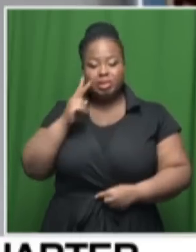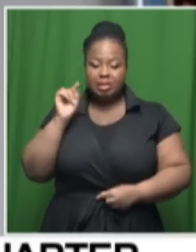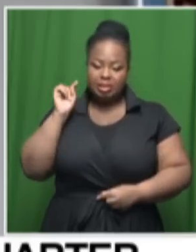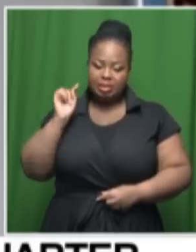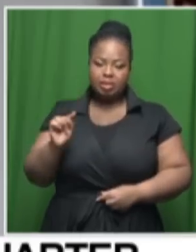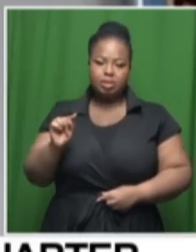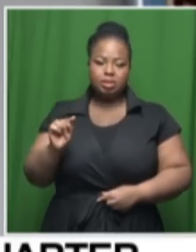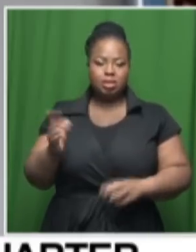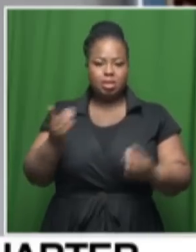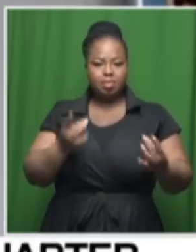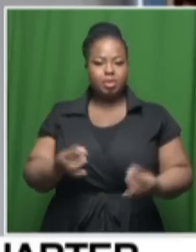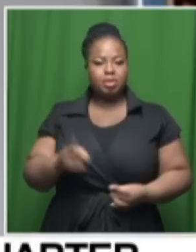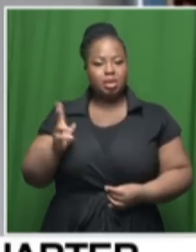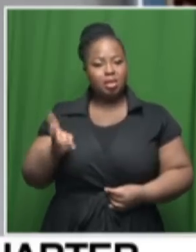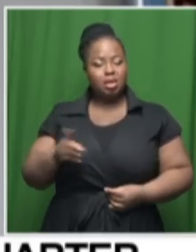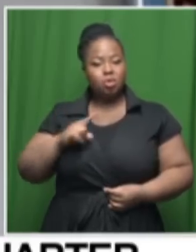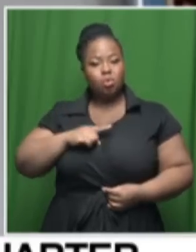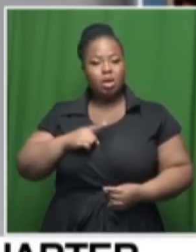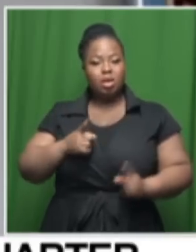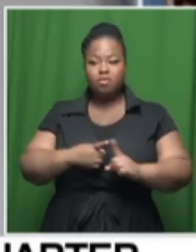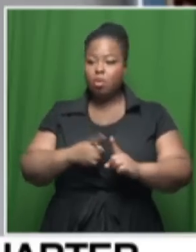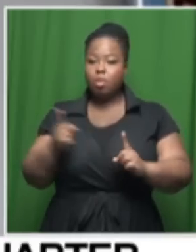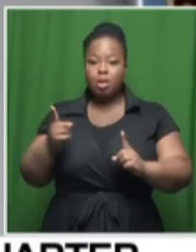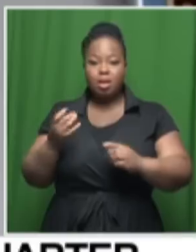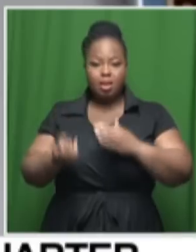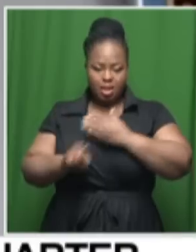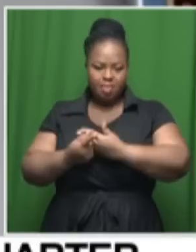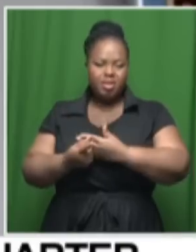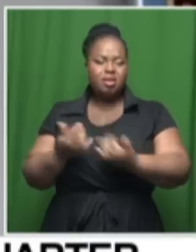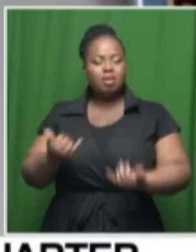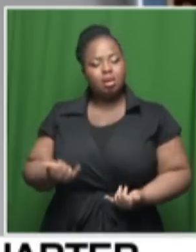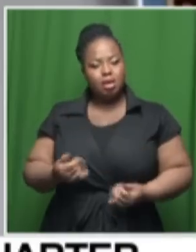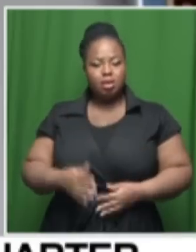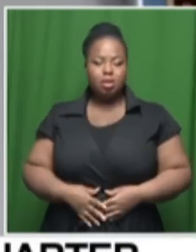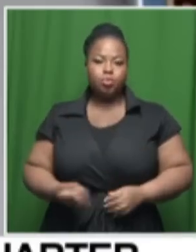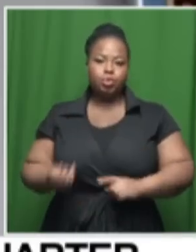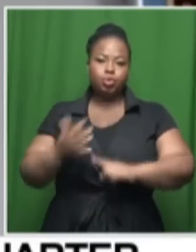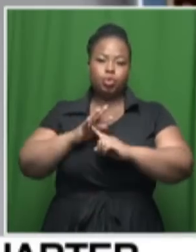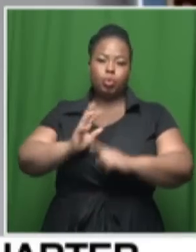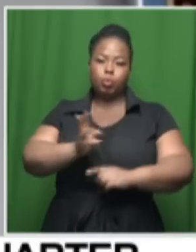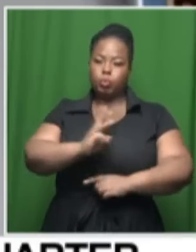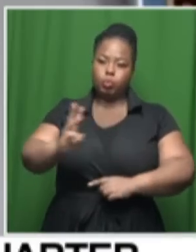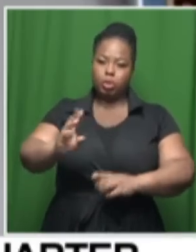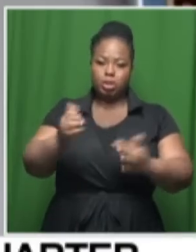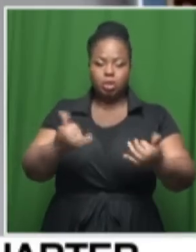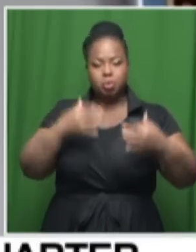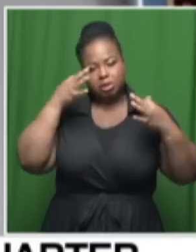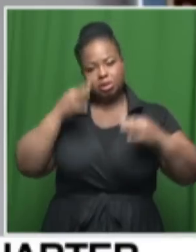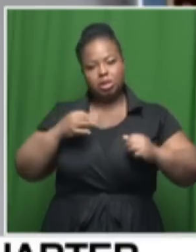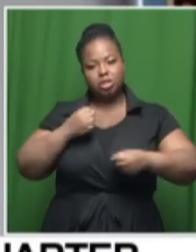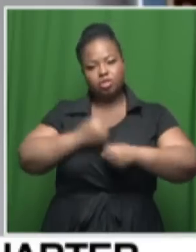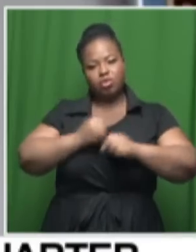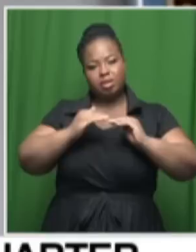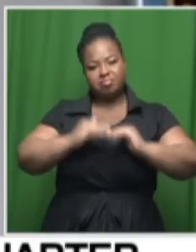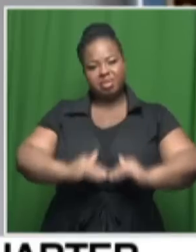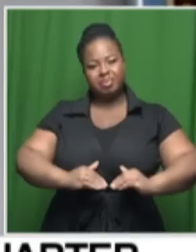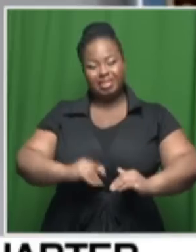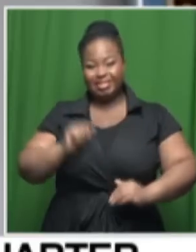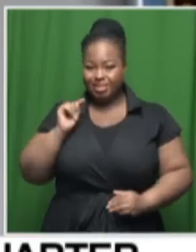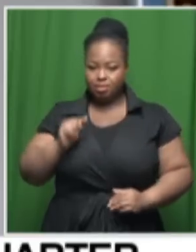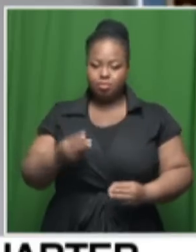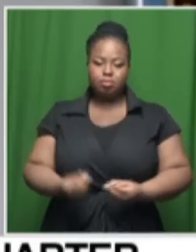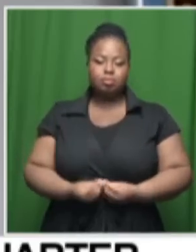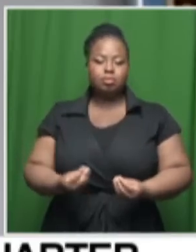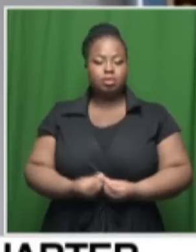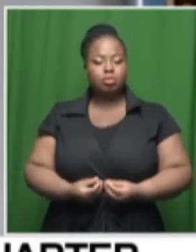of ratios. And when the ratios move in the wrong direction, they will stick up a red flag, and eventually they will decide to downgrade us as well. And that is